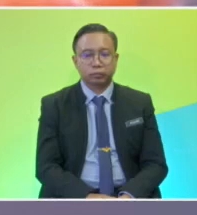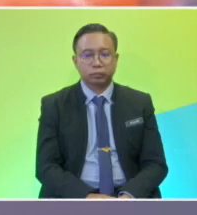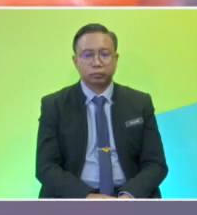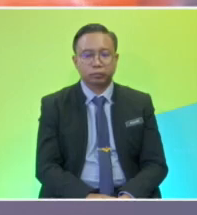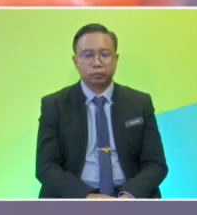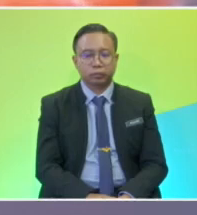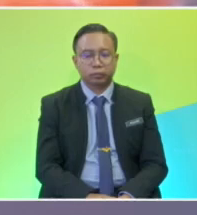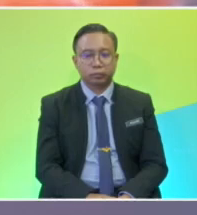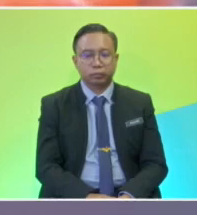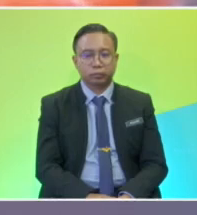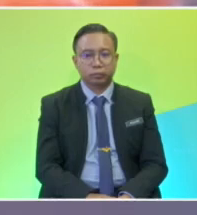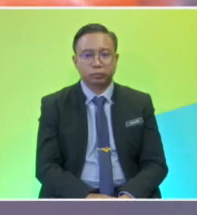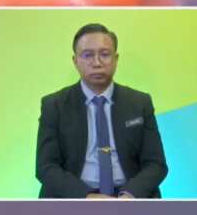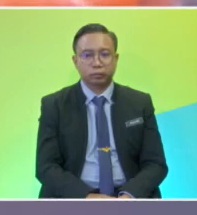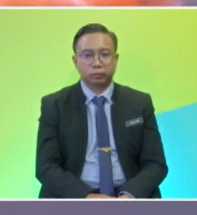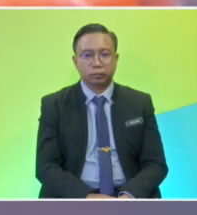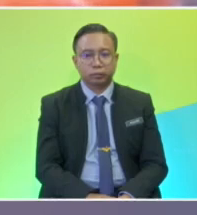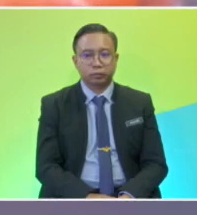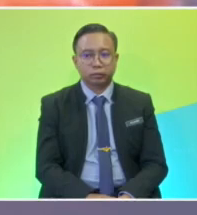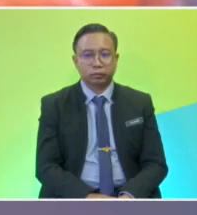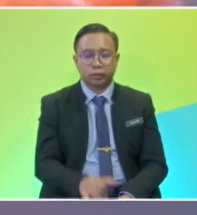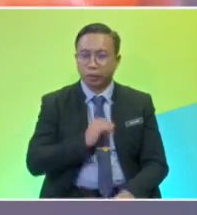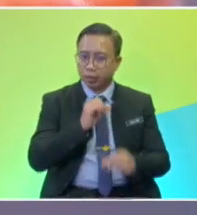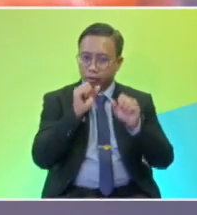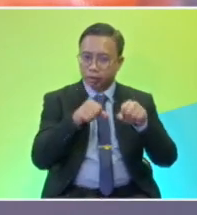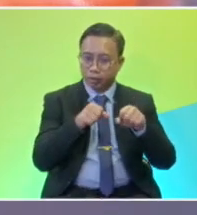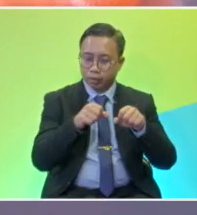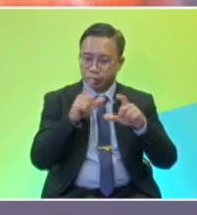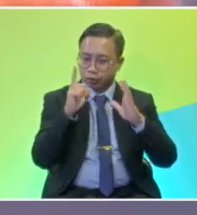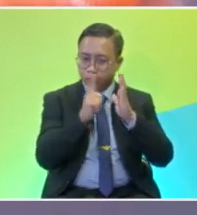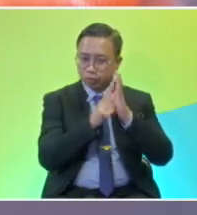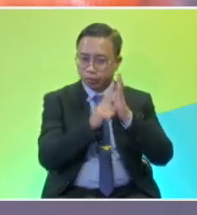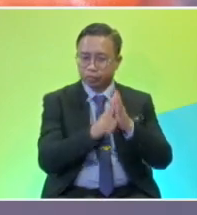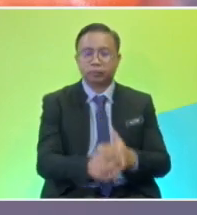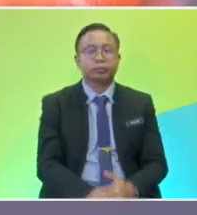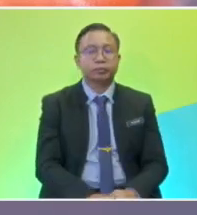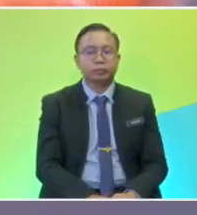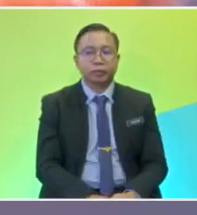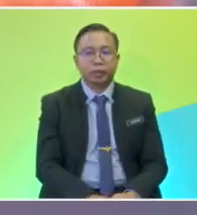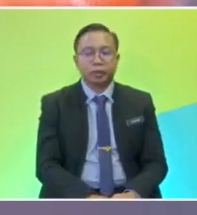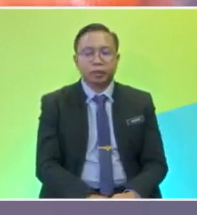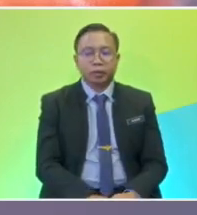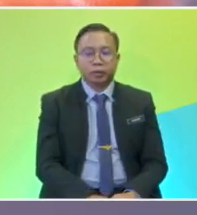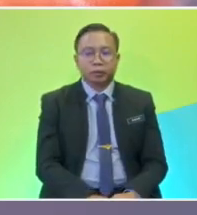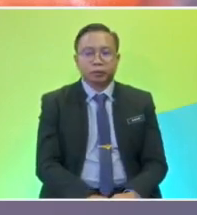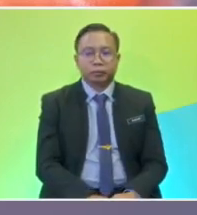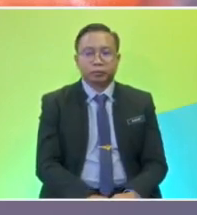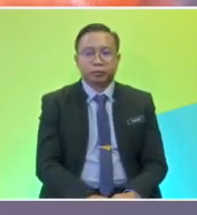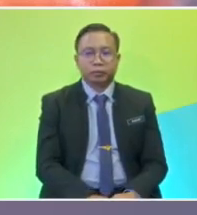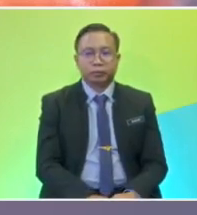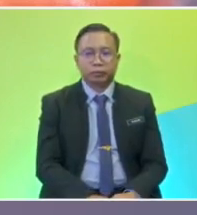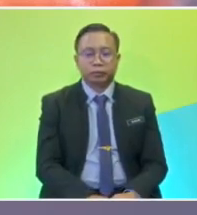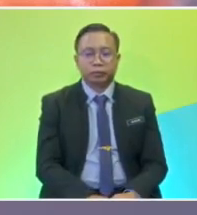cotton bud as well. So I can stick it here. So a bit more of the double tape.